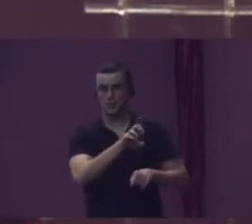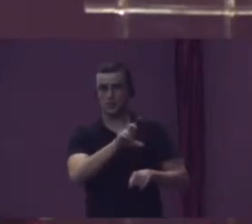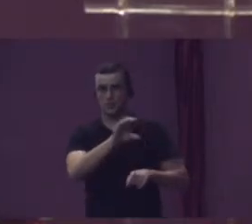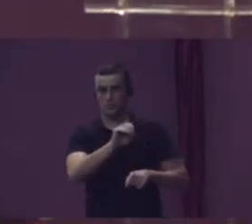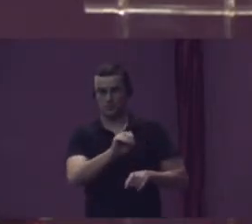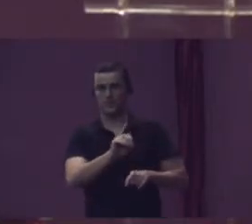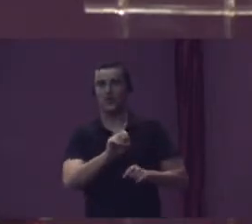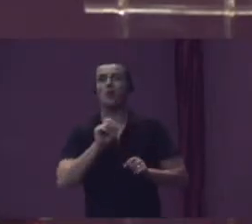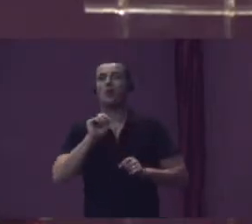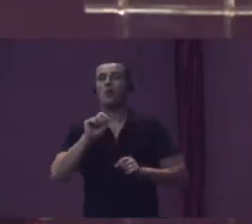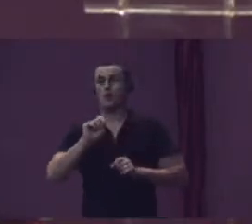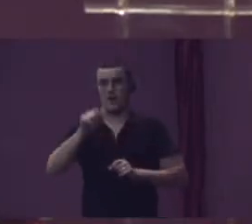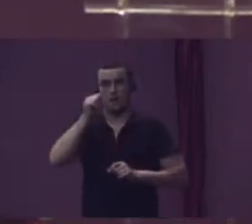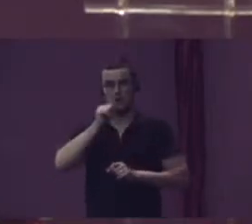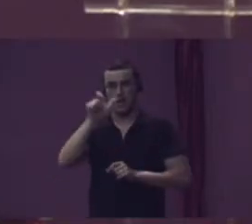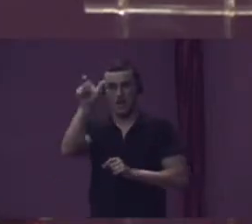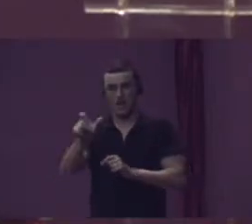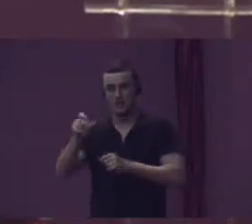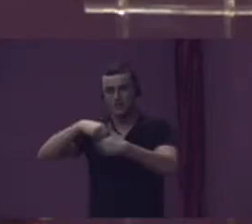and food stamps.